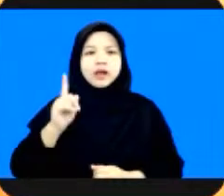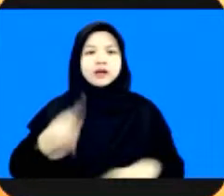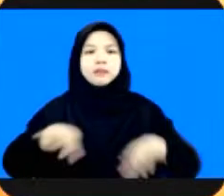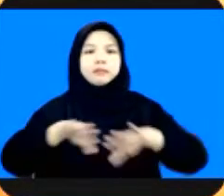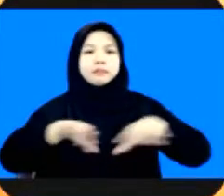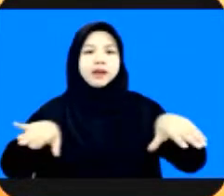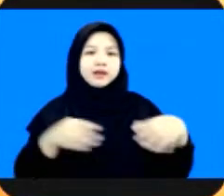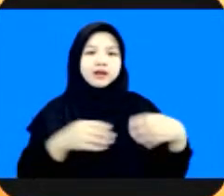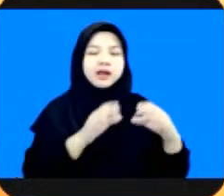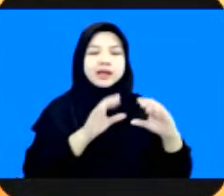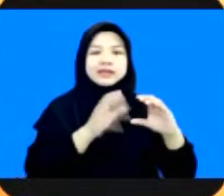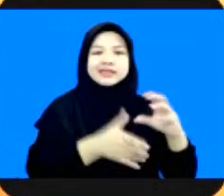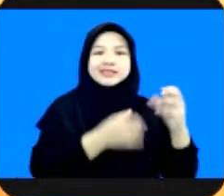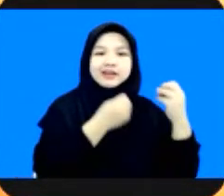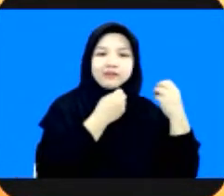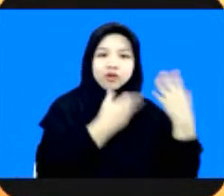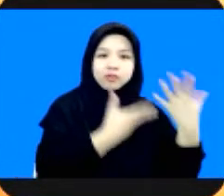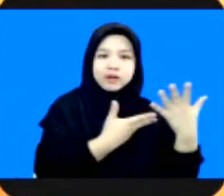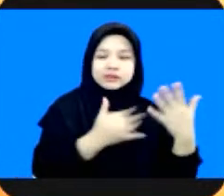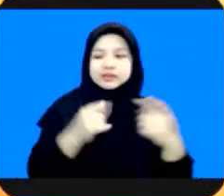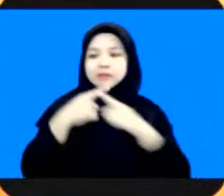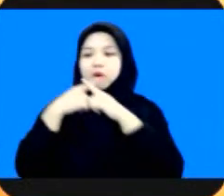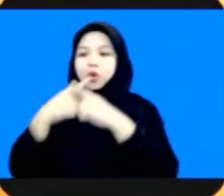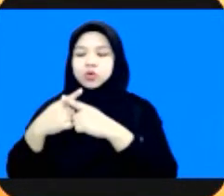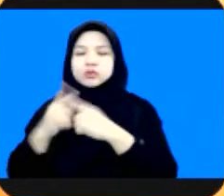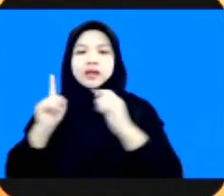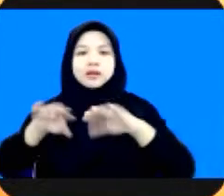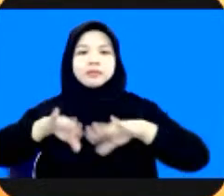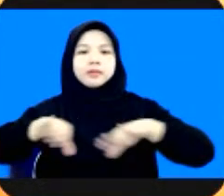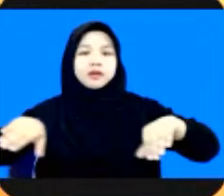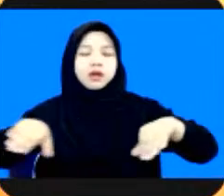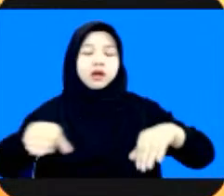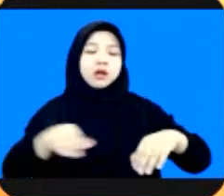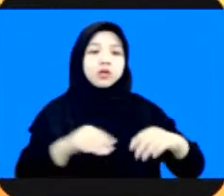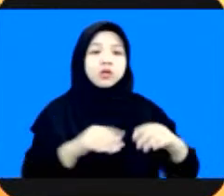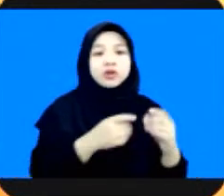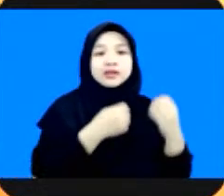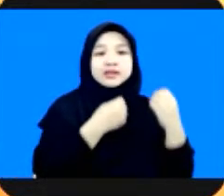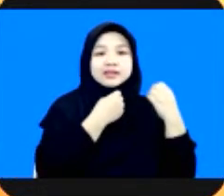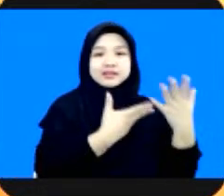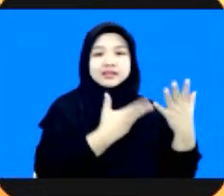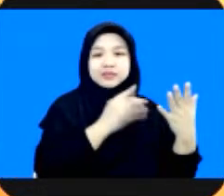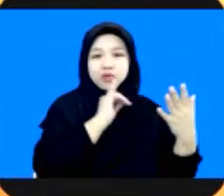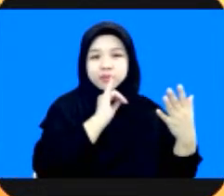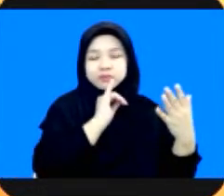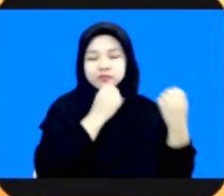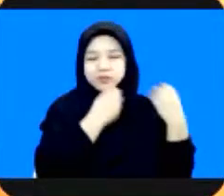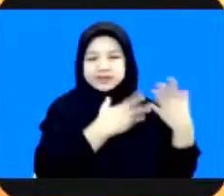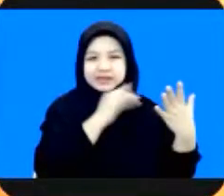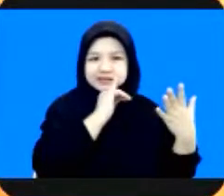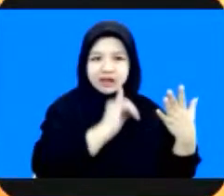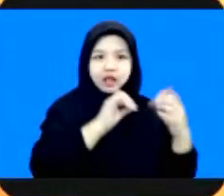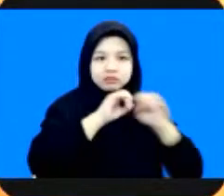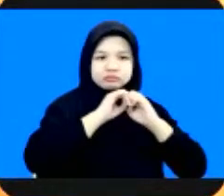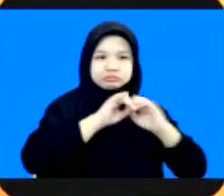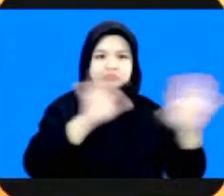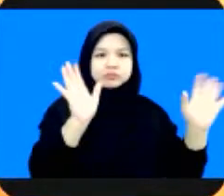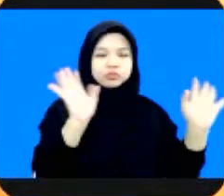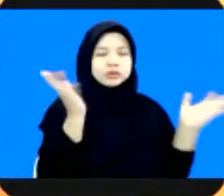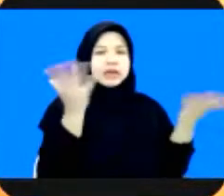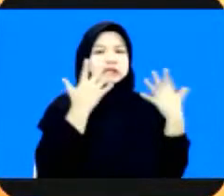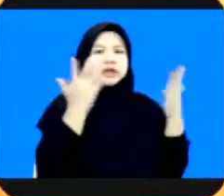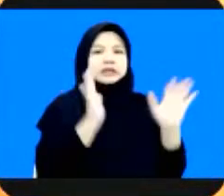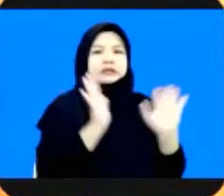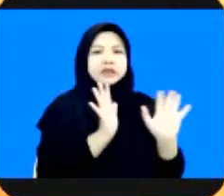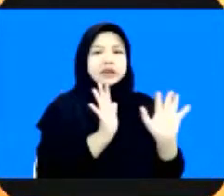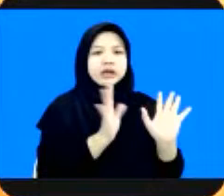is false news that could be spread unintentionally, because a lot of people actually spread these things because they genuinely thought it was true,